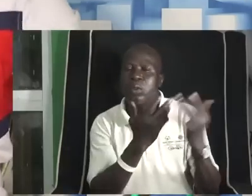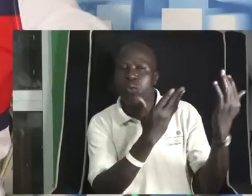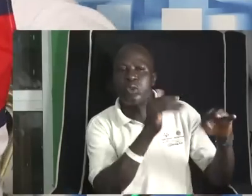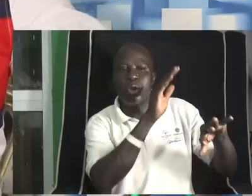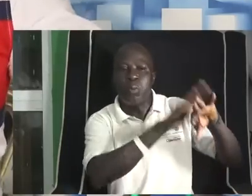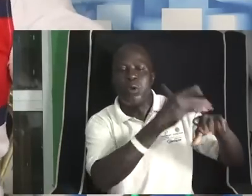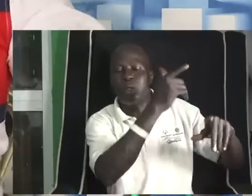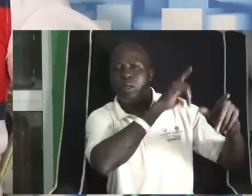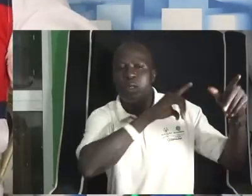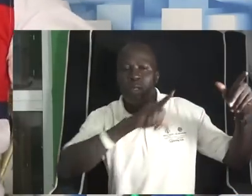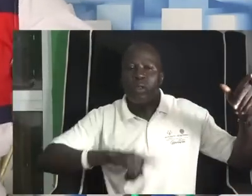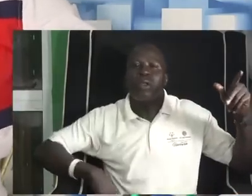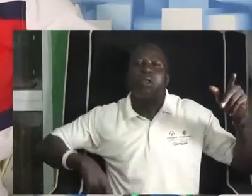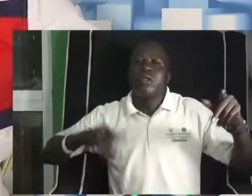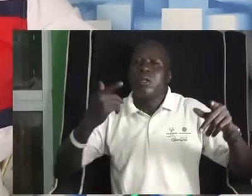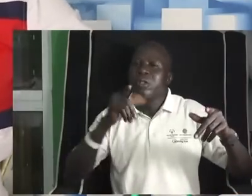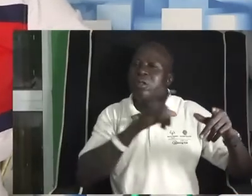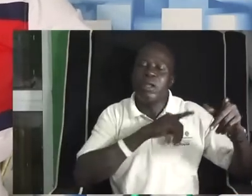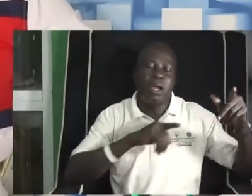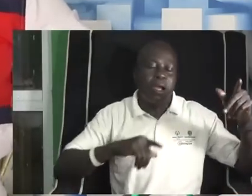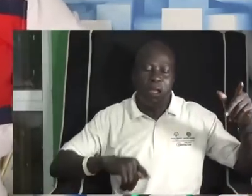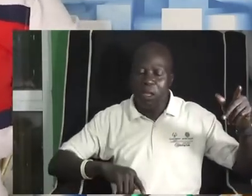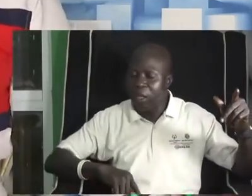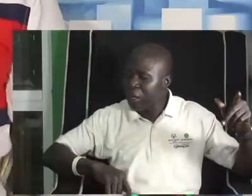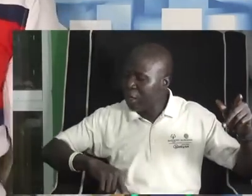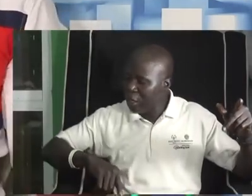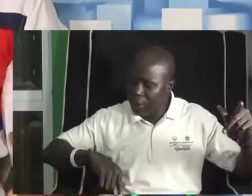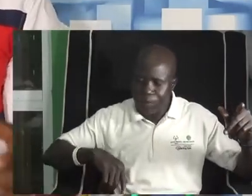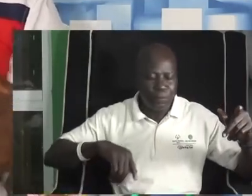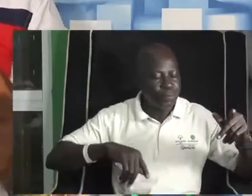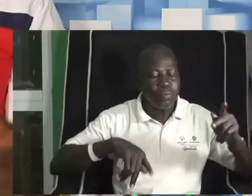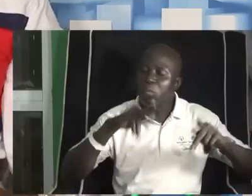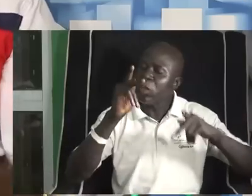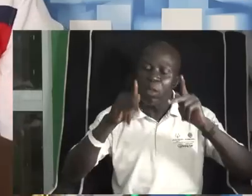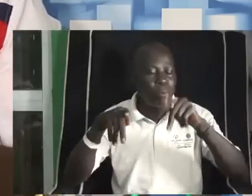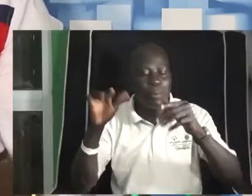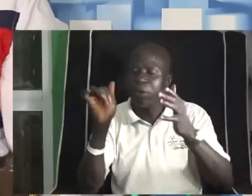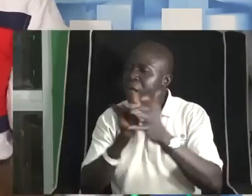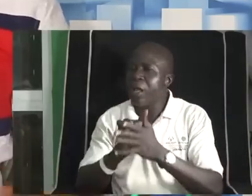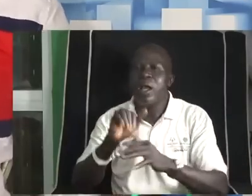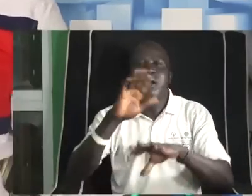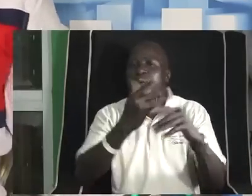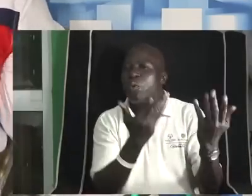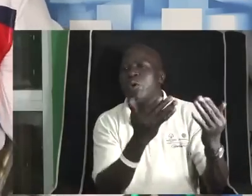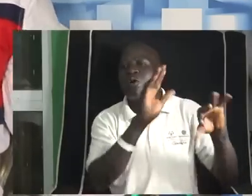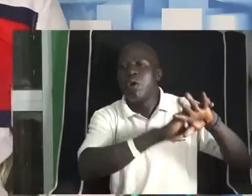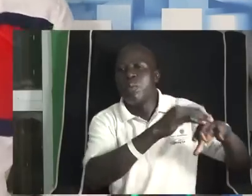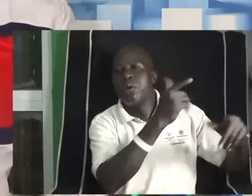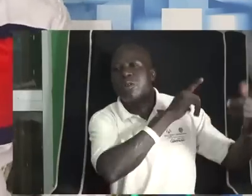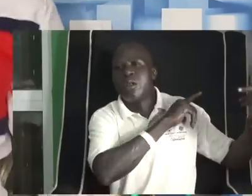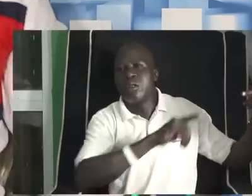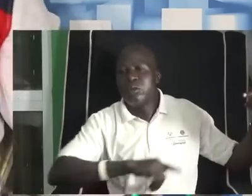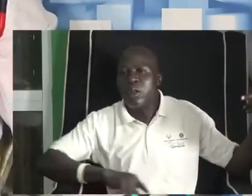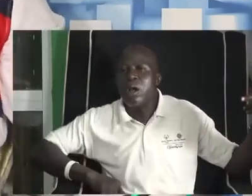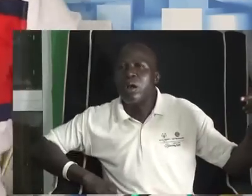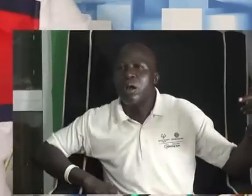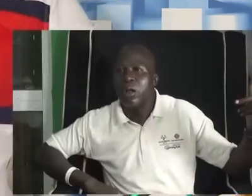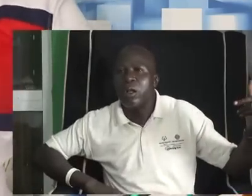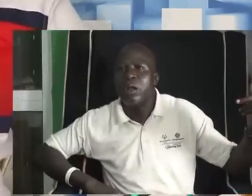I want to do the Lord. I want to do the Lord. I want to do the Lord.